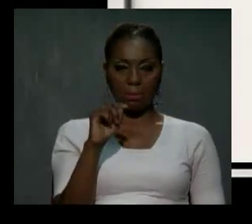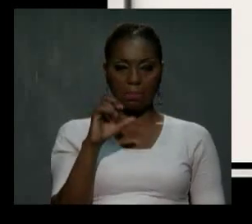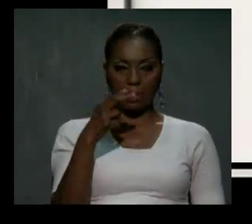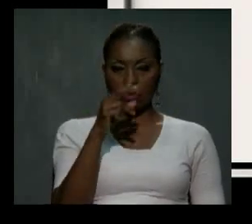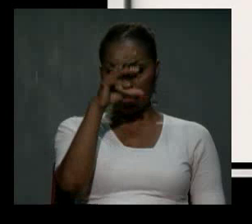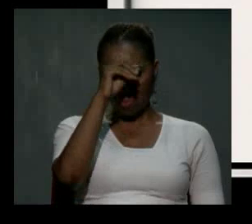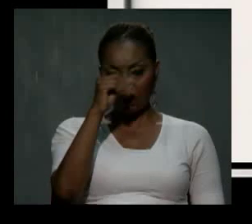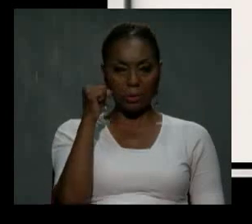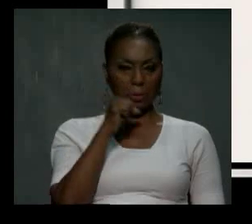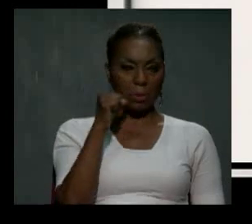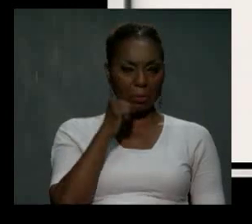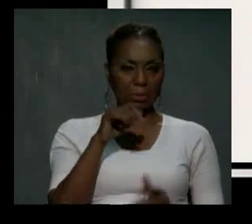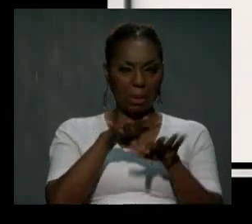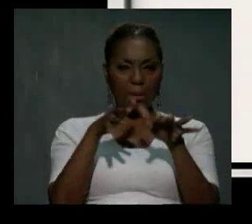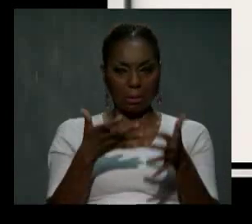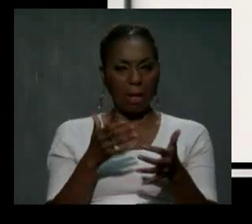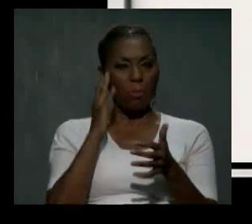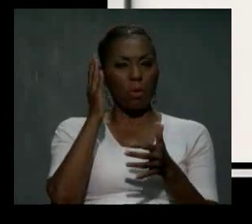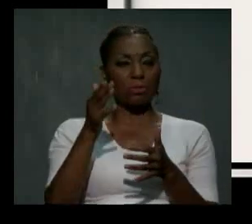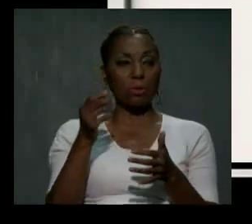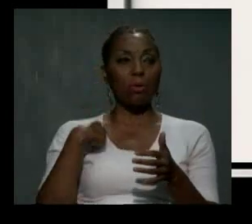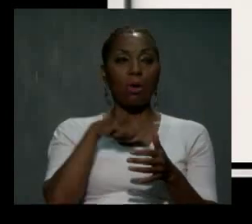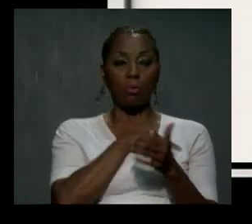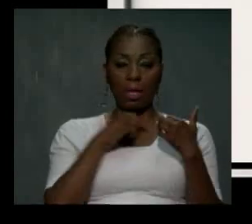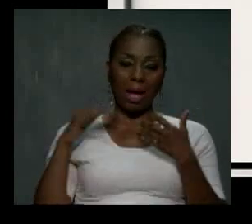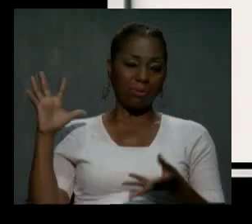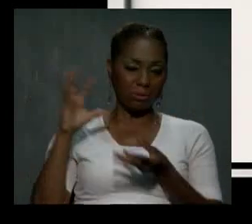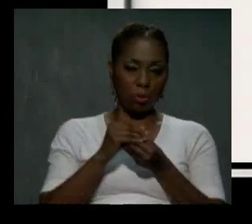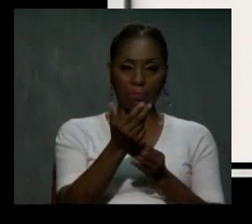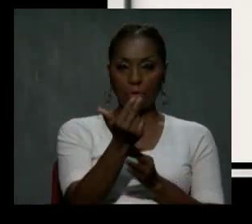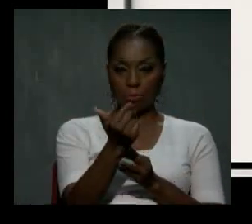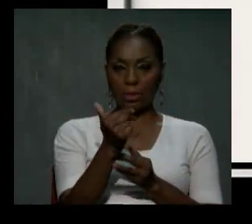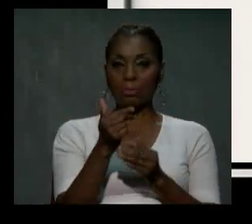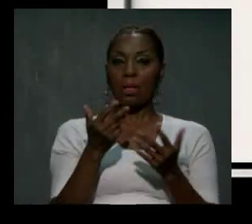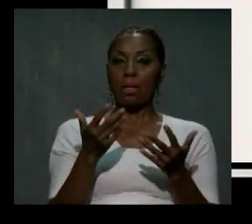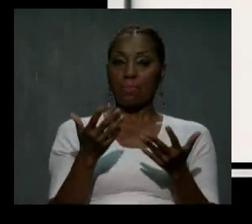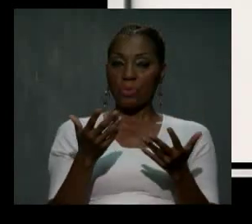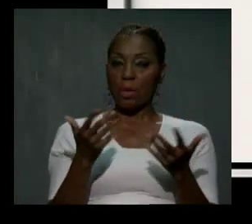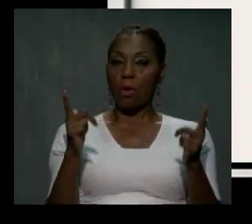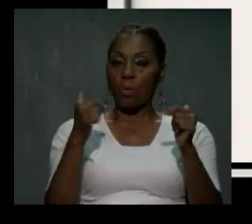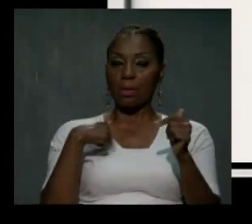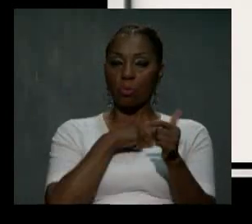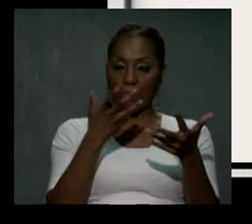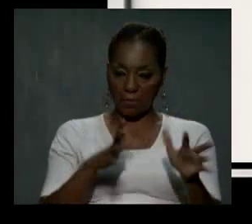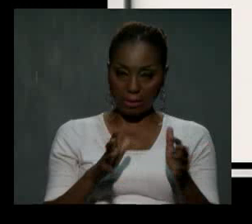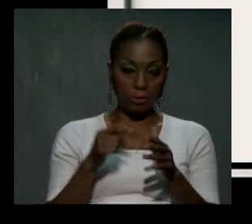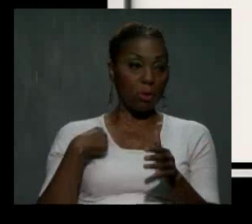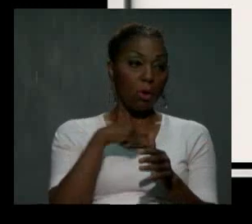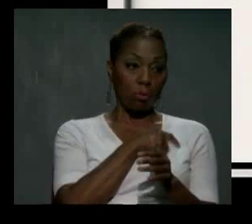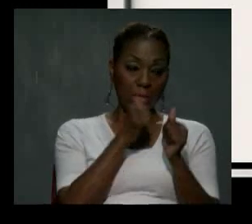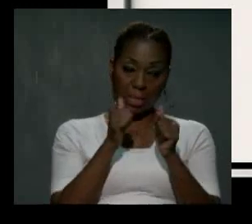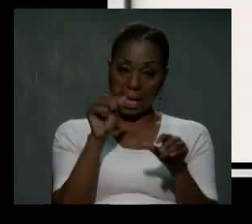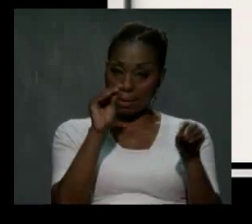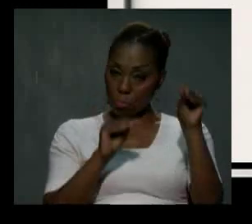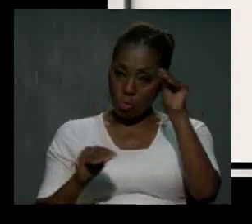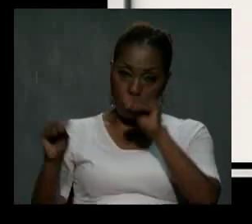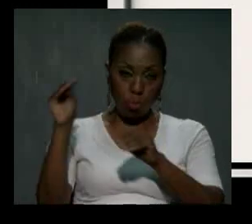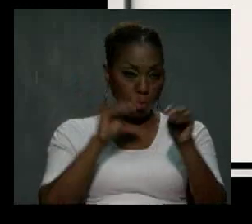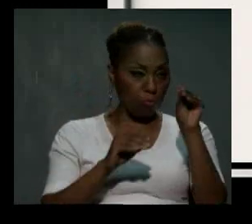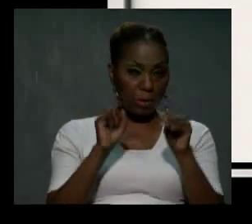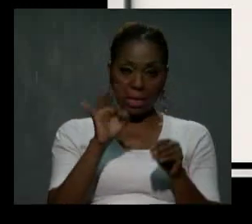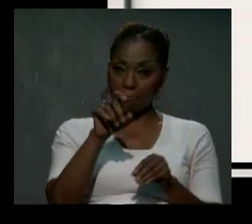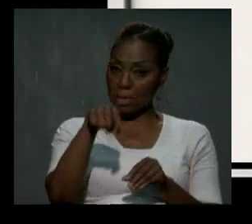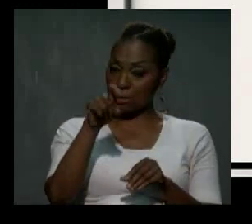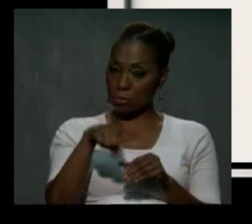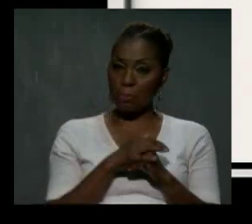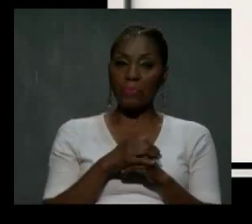the process of doing theirs for us. So we'll have 13 of them when we're finished. And we have the ability to move these kind of at a moment's notice.